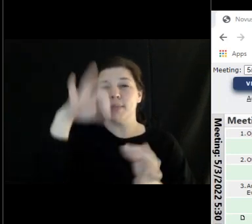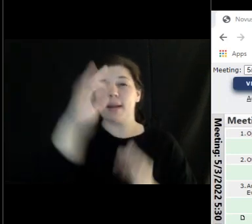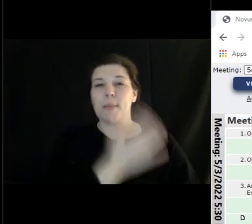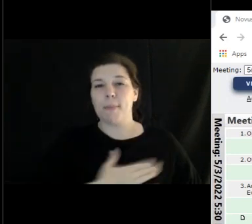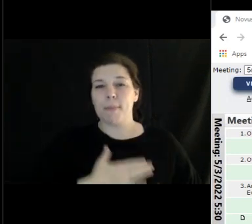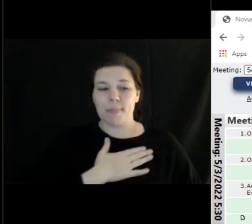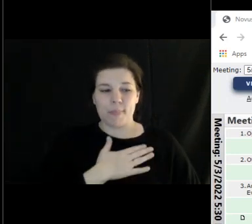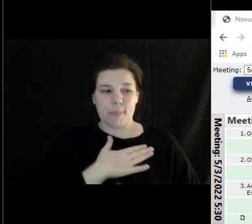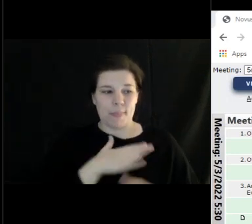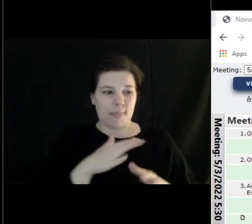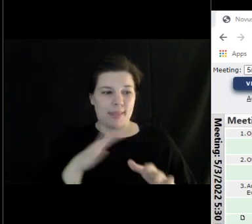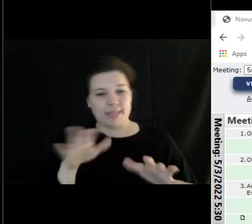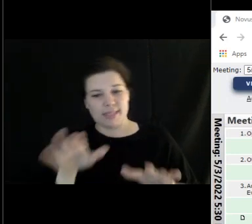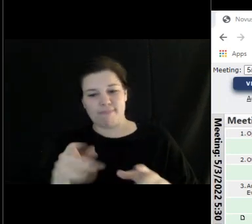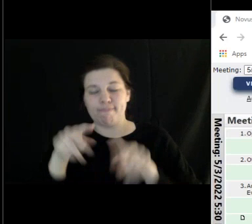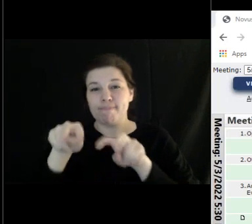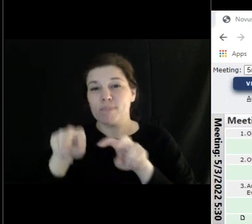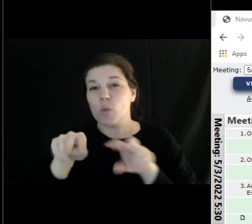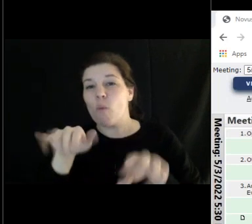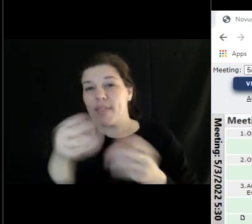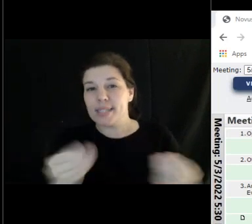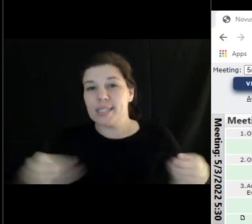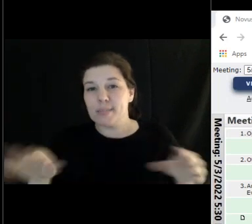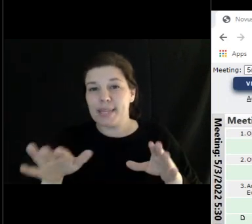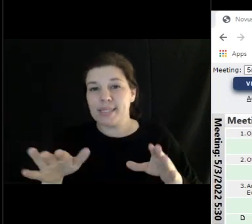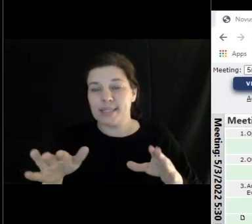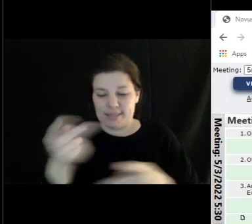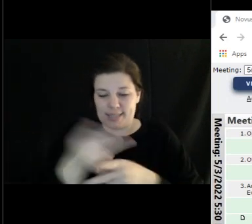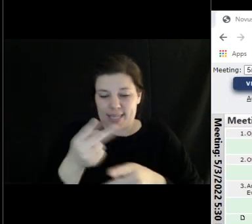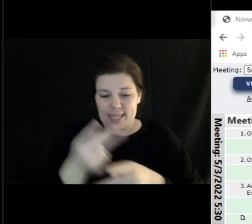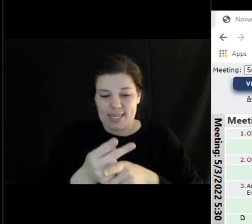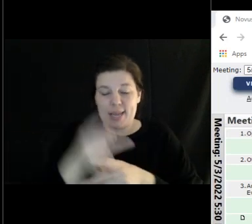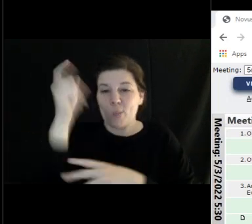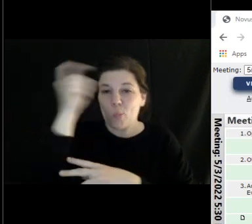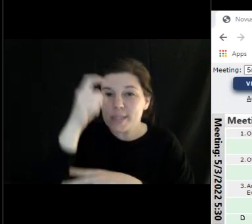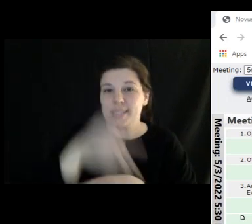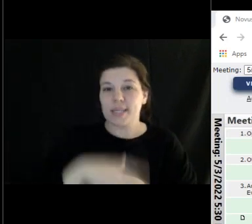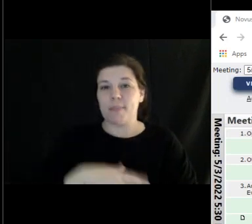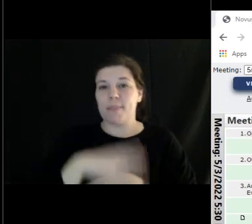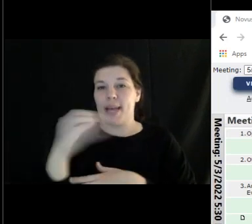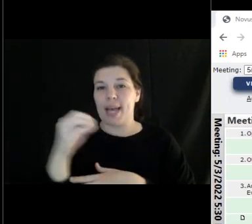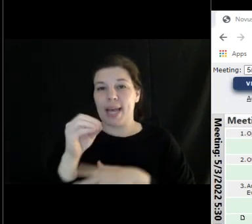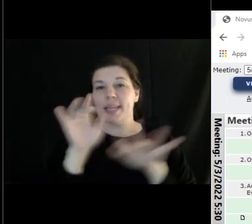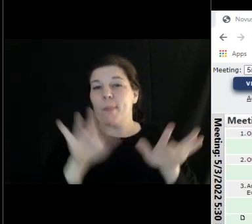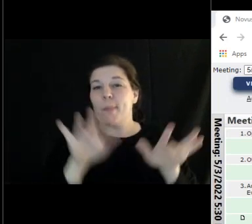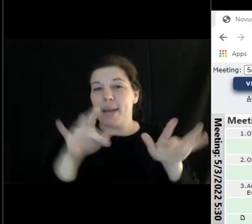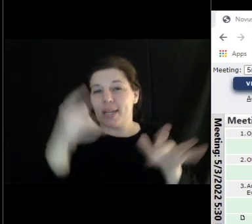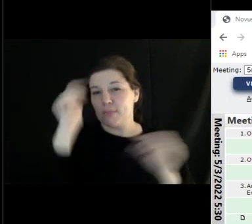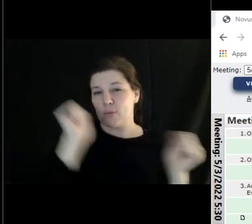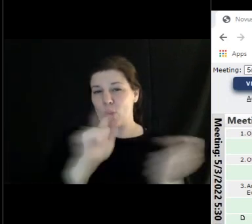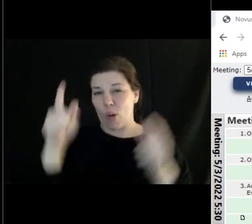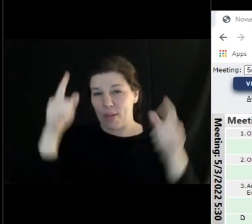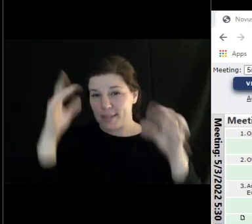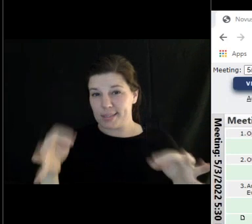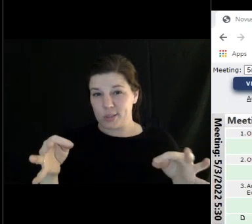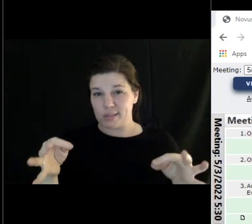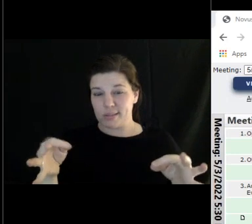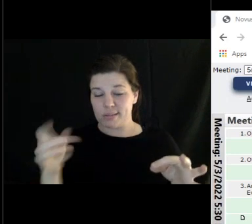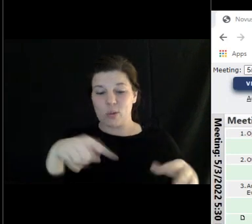and inspire transparency, wisdom, and compassion on all decisions. We